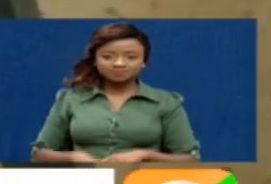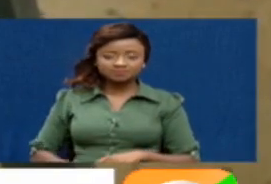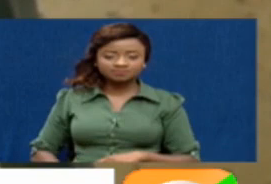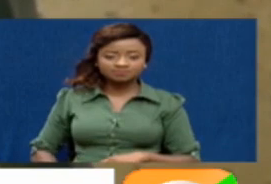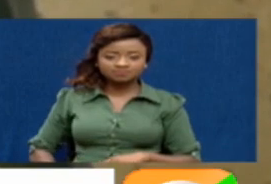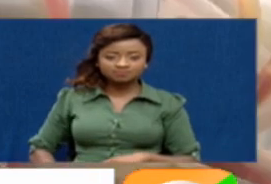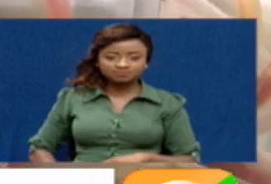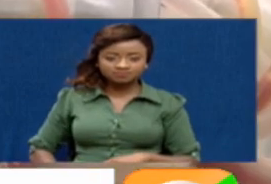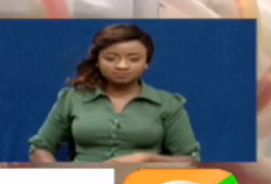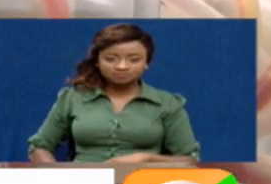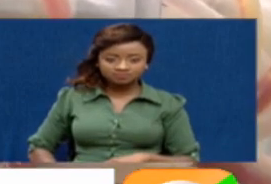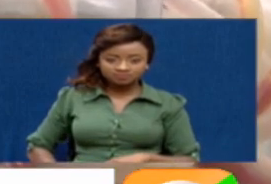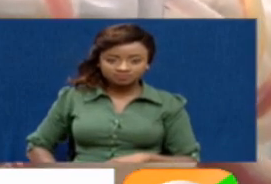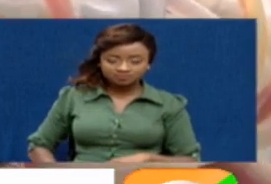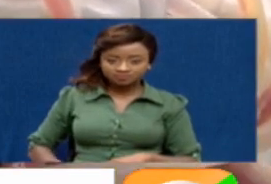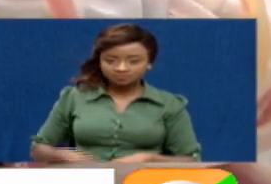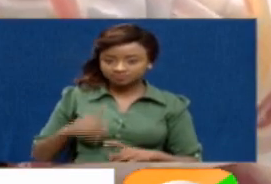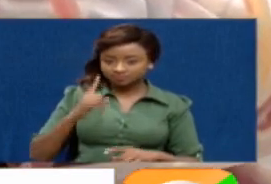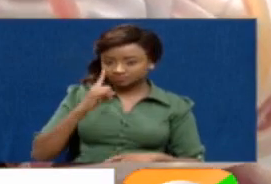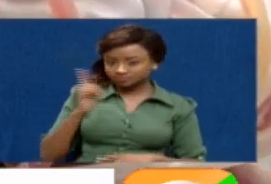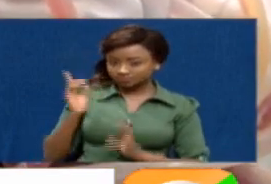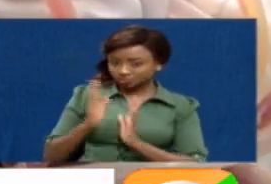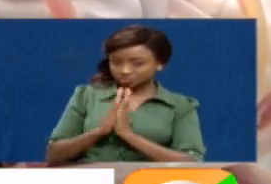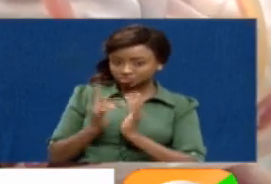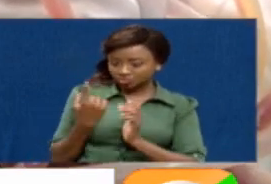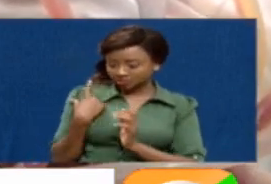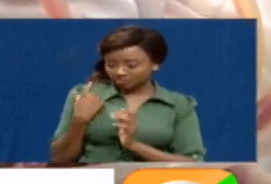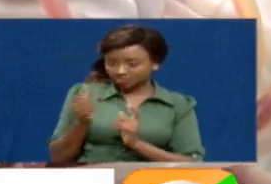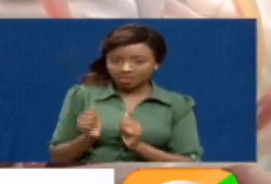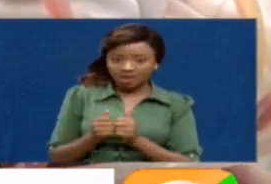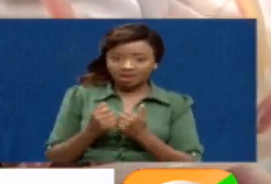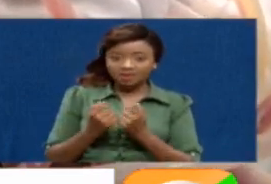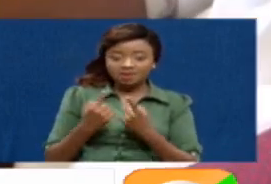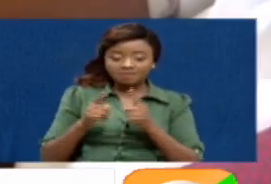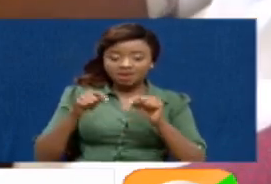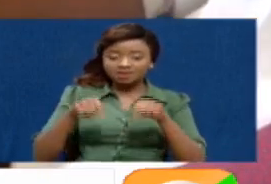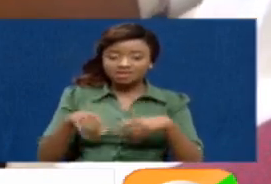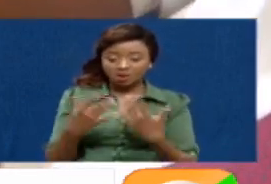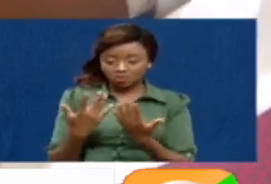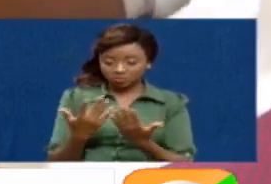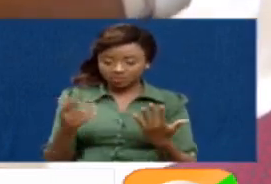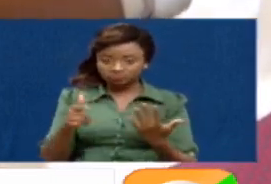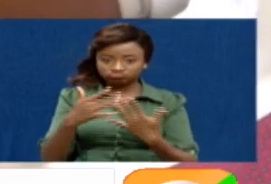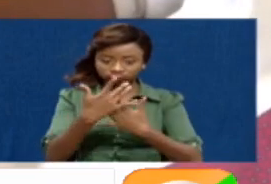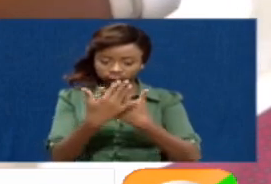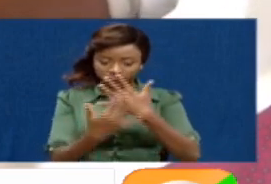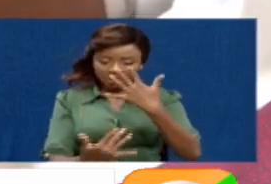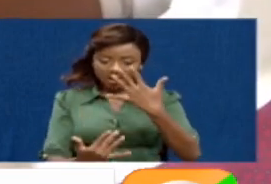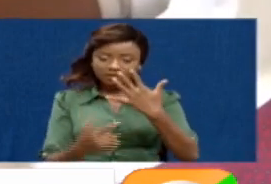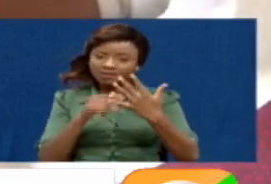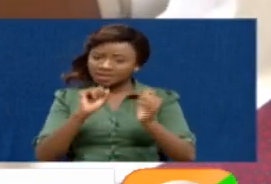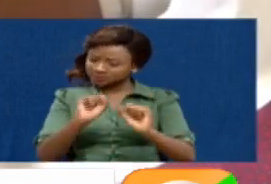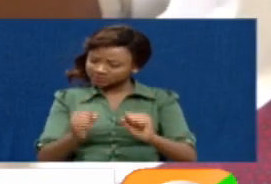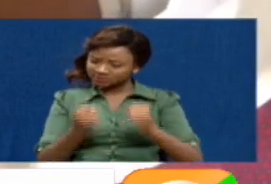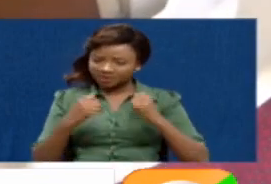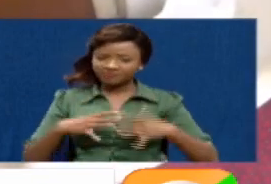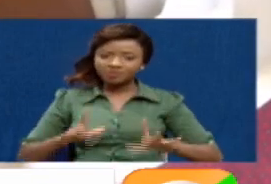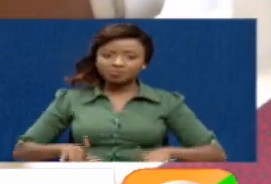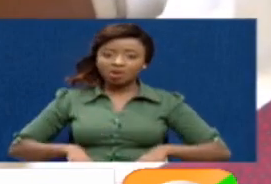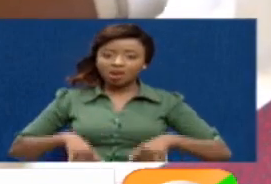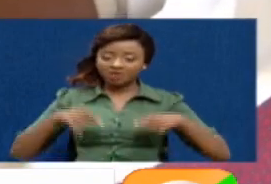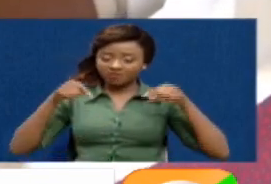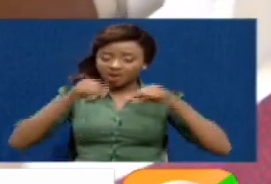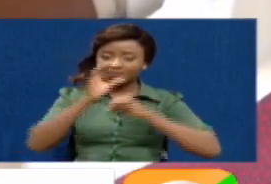It's the latest of veils to rock the Kenyan society, this time round of a commodity that separates life from death. In a country